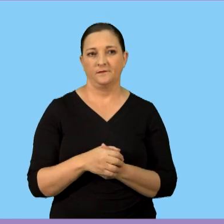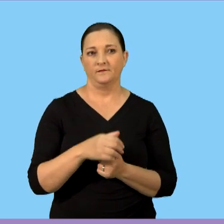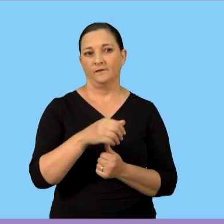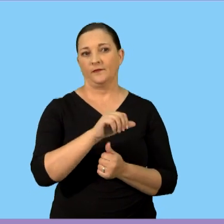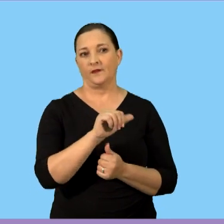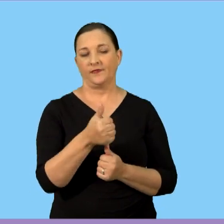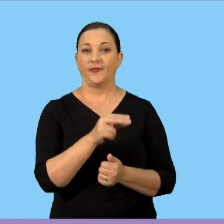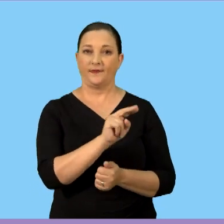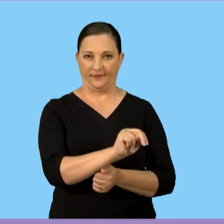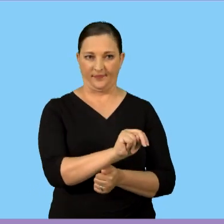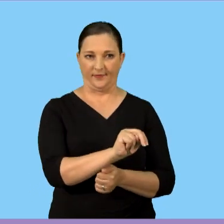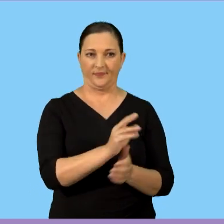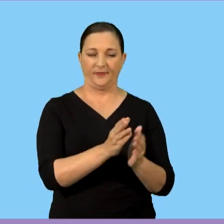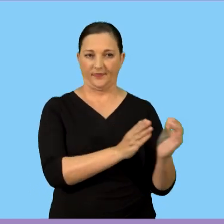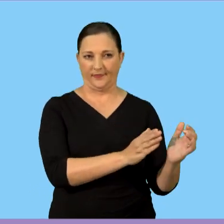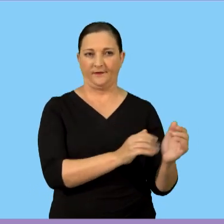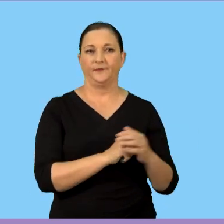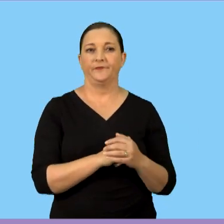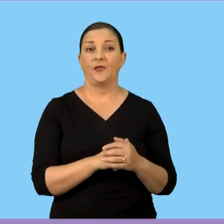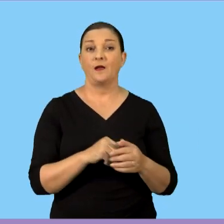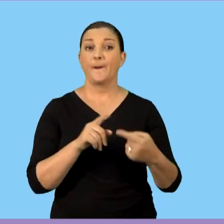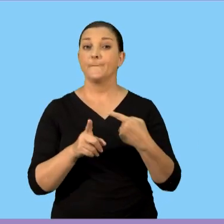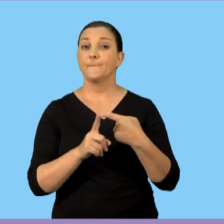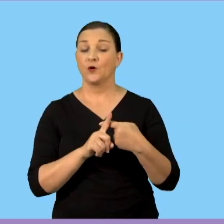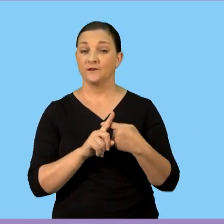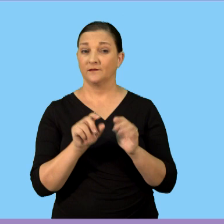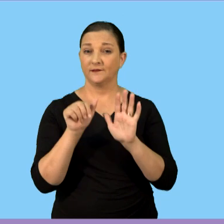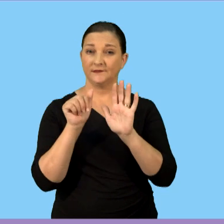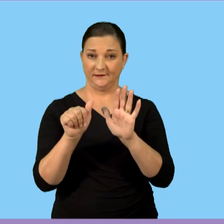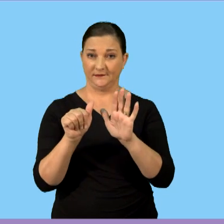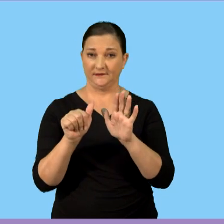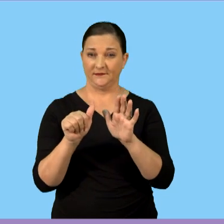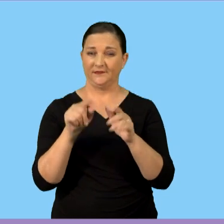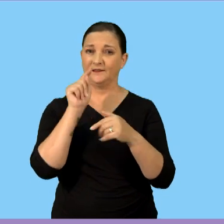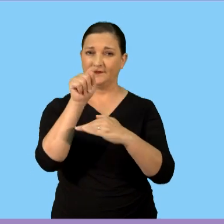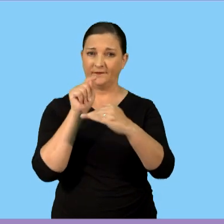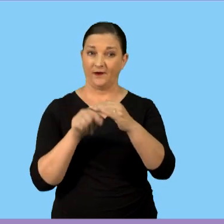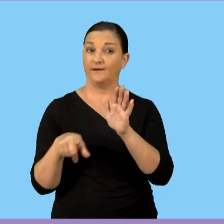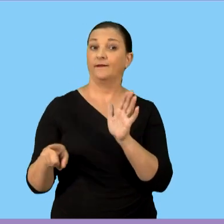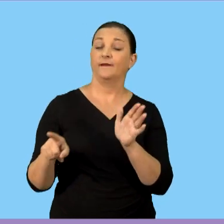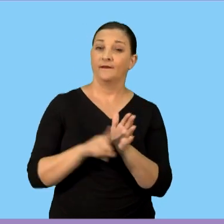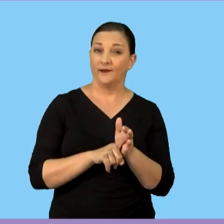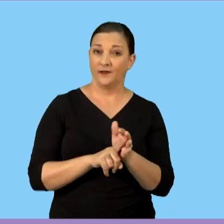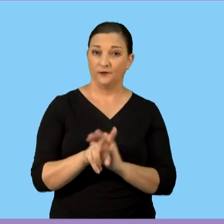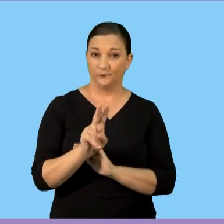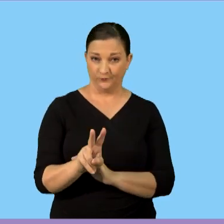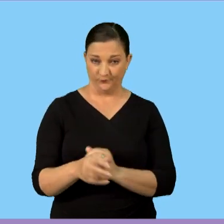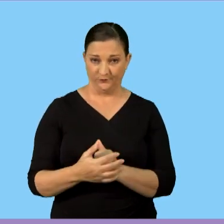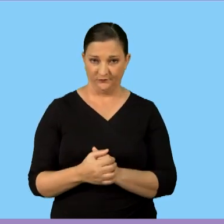2n. Then we have a positive 6 divided by a negative 2.